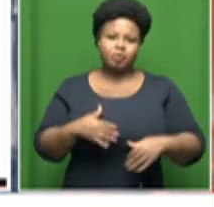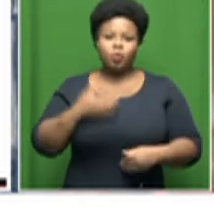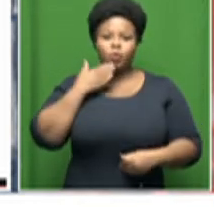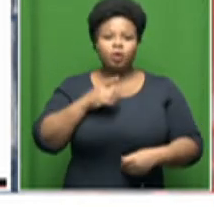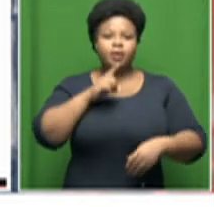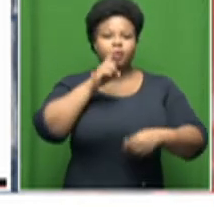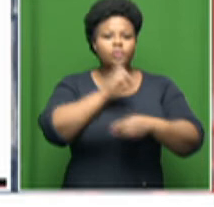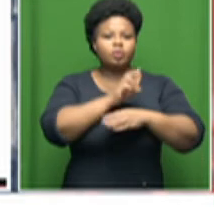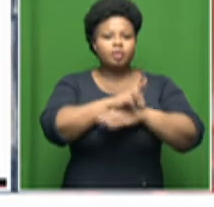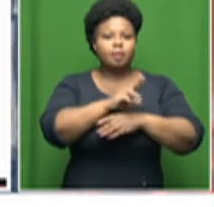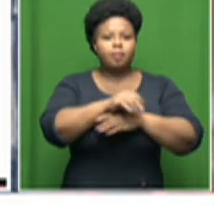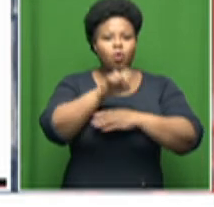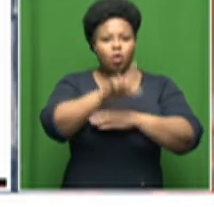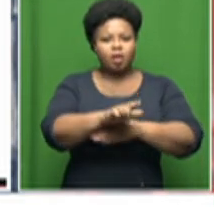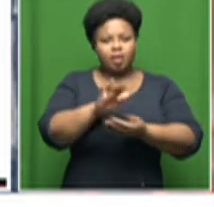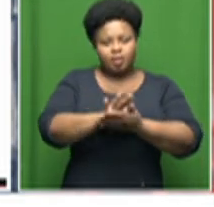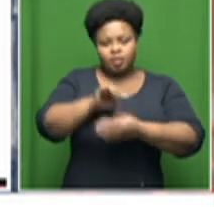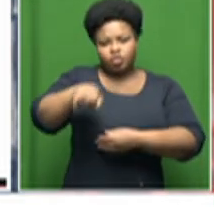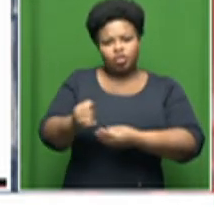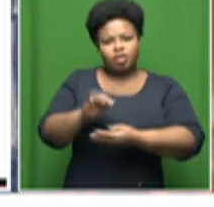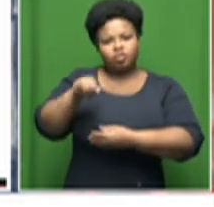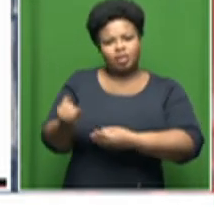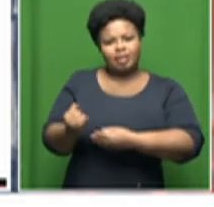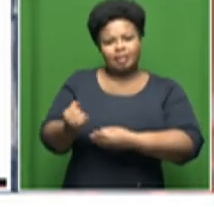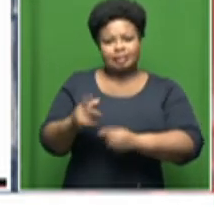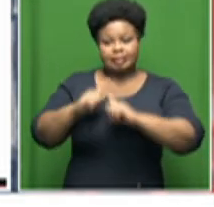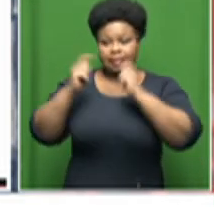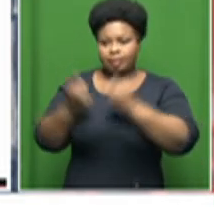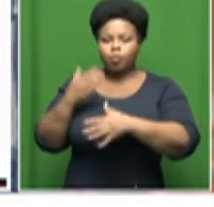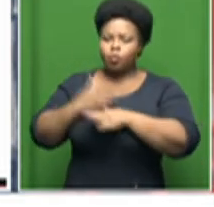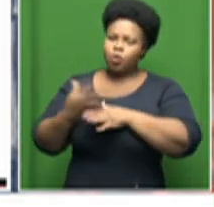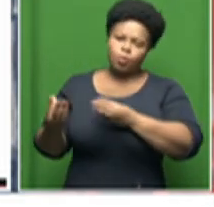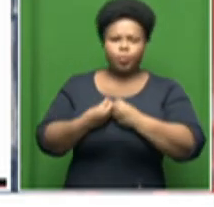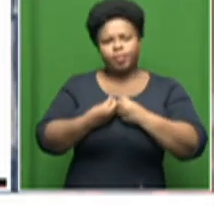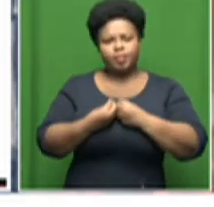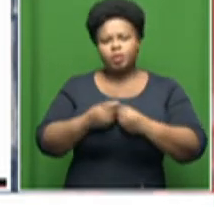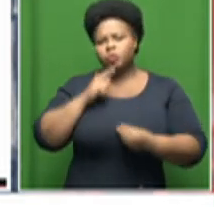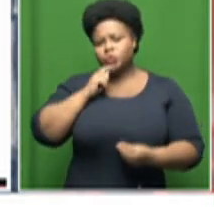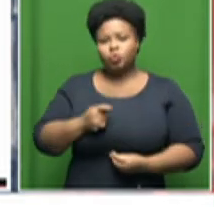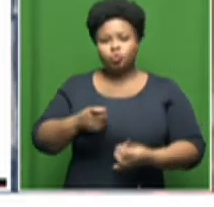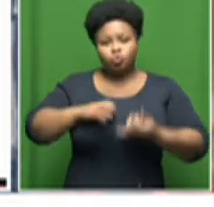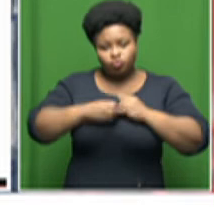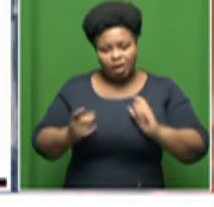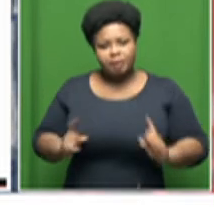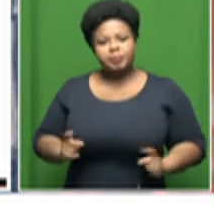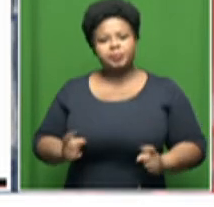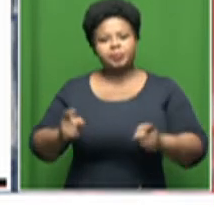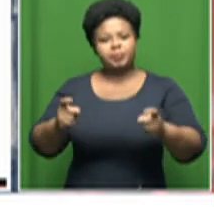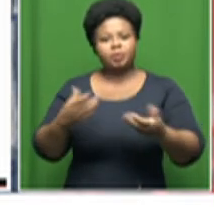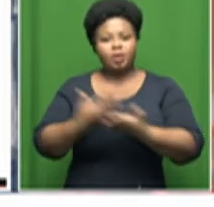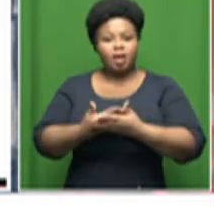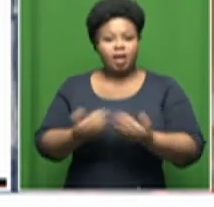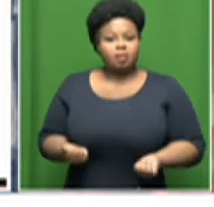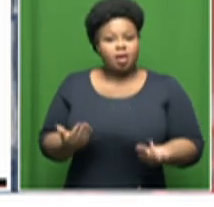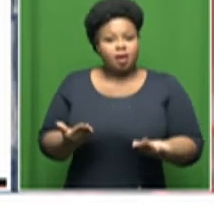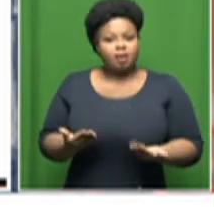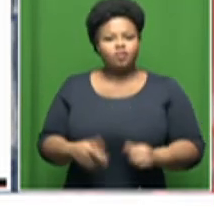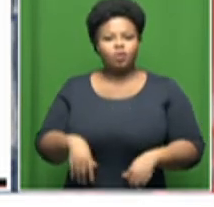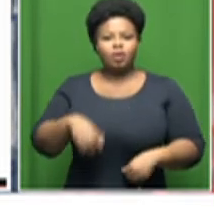Paul Stoffels and the J&J team who've worked tirelessly with us to accelerate the provision of